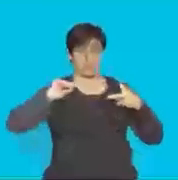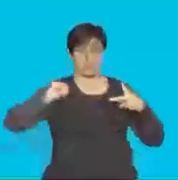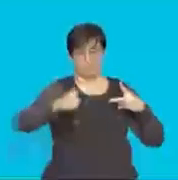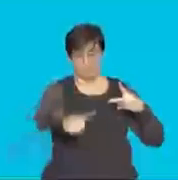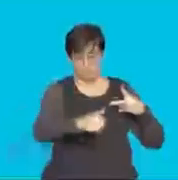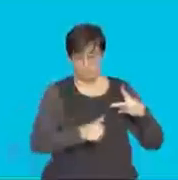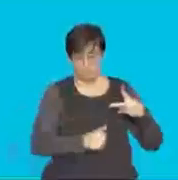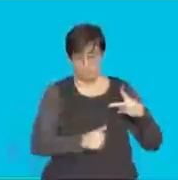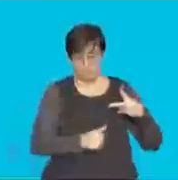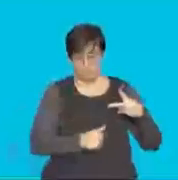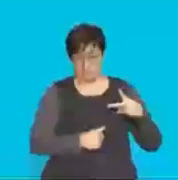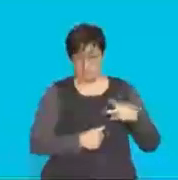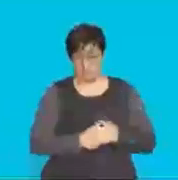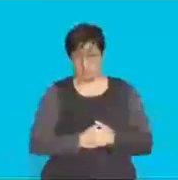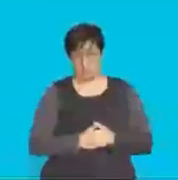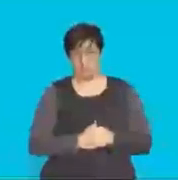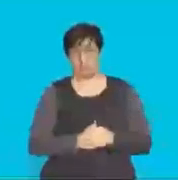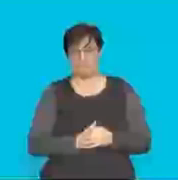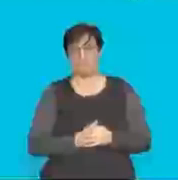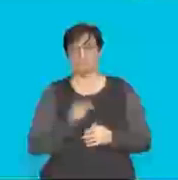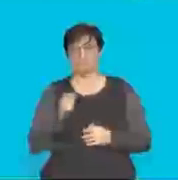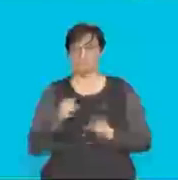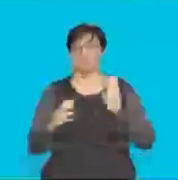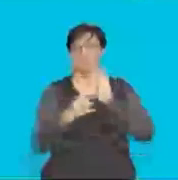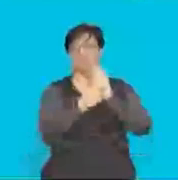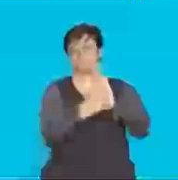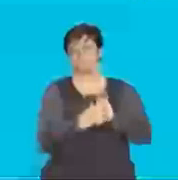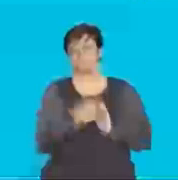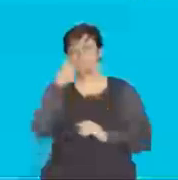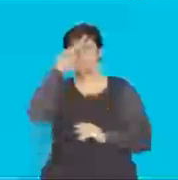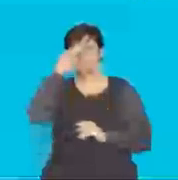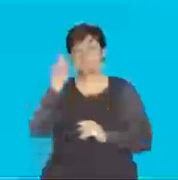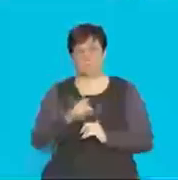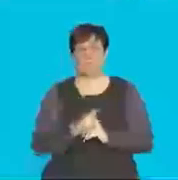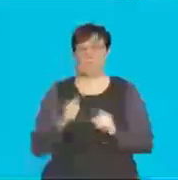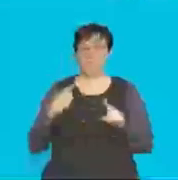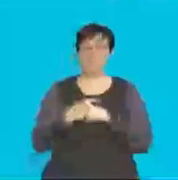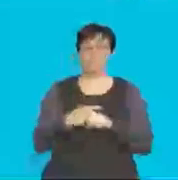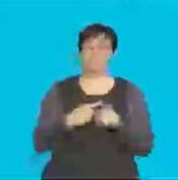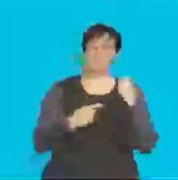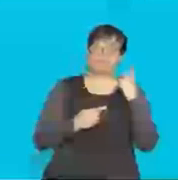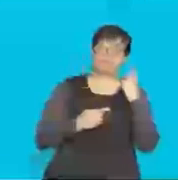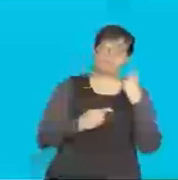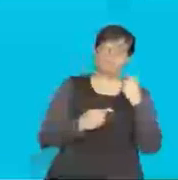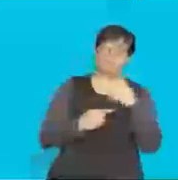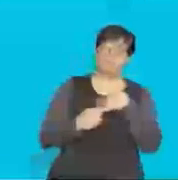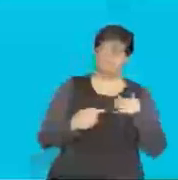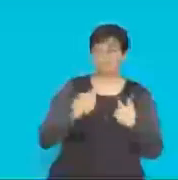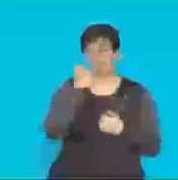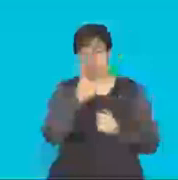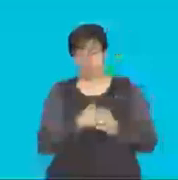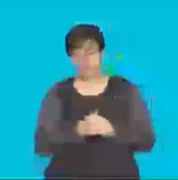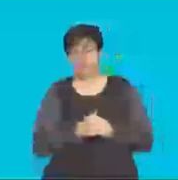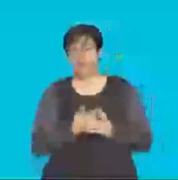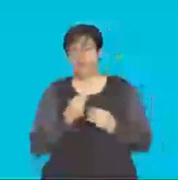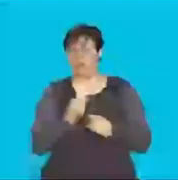hand side, these indicate the generation numbers. So this diagram can be interpreted as a cross between a male and a female